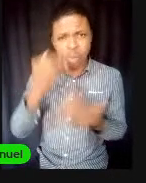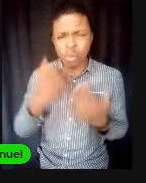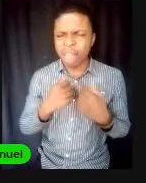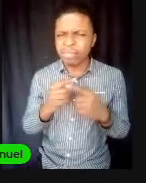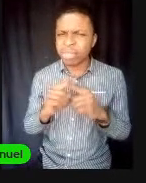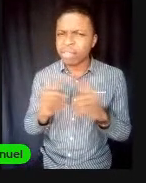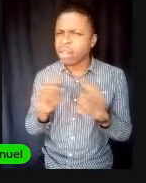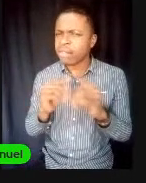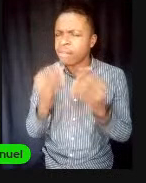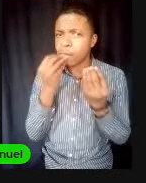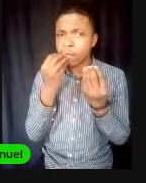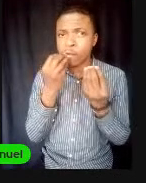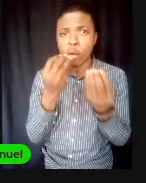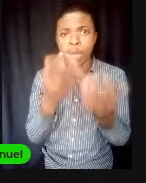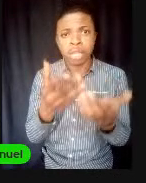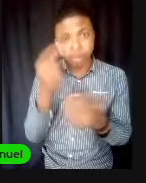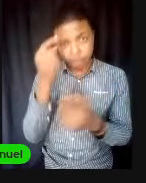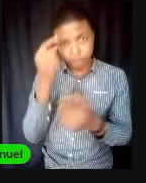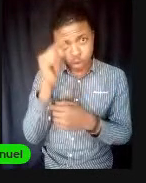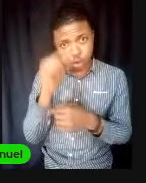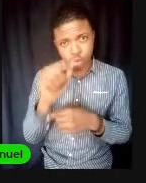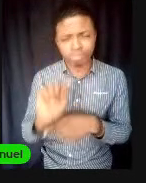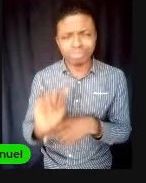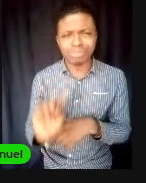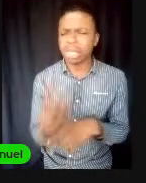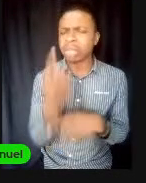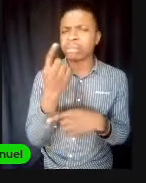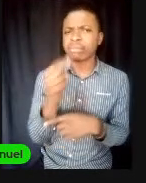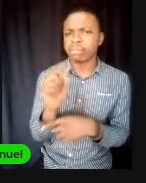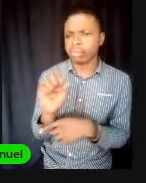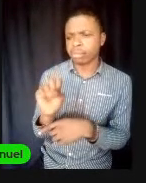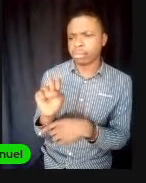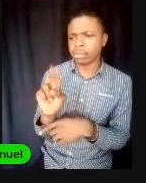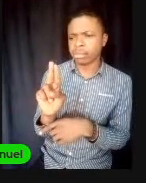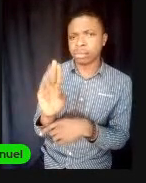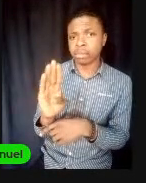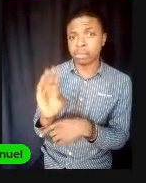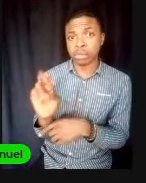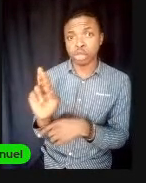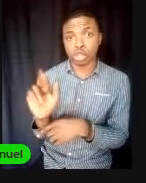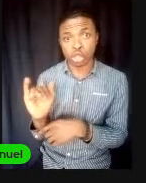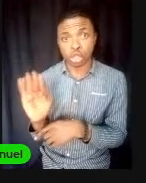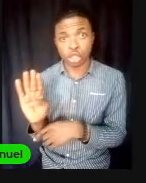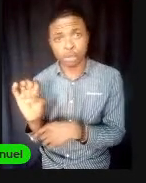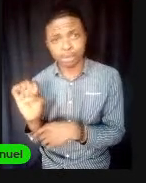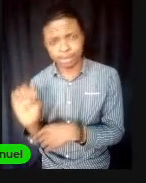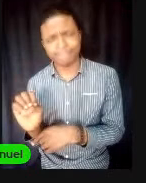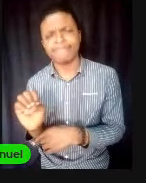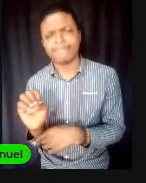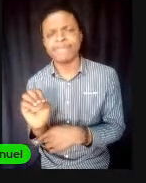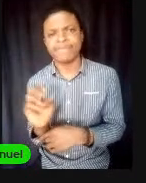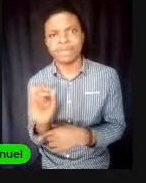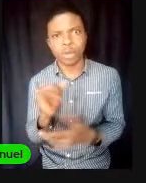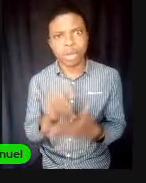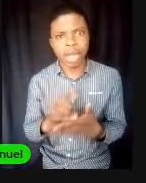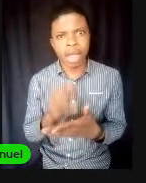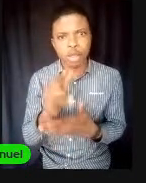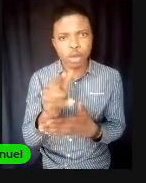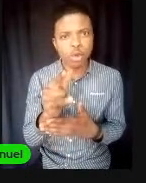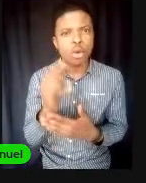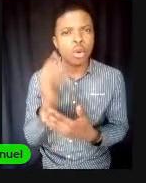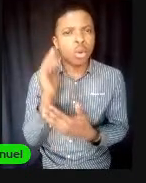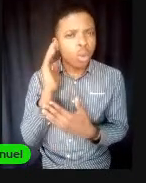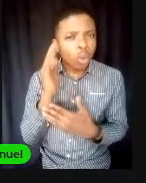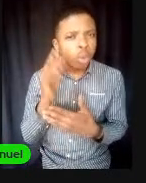our channel and turn on your notifications so that you get notified when we have a session